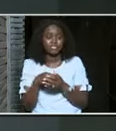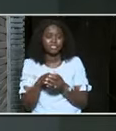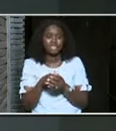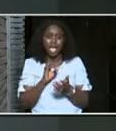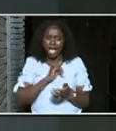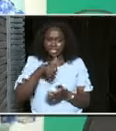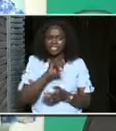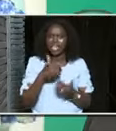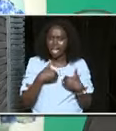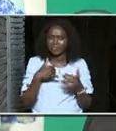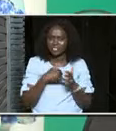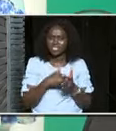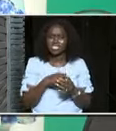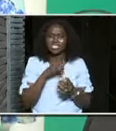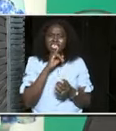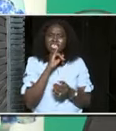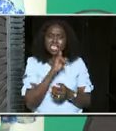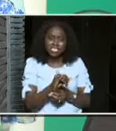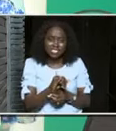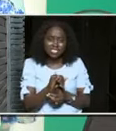I still have it, is